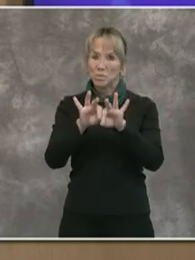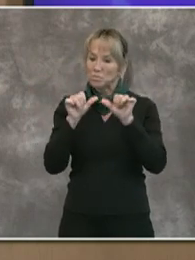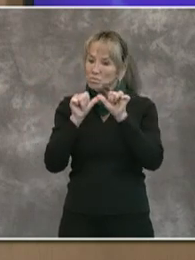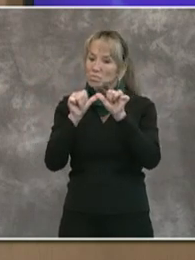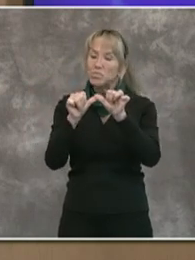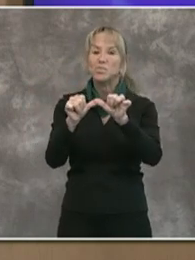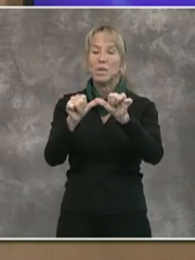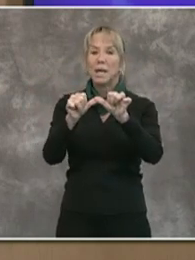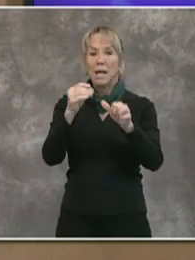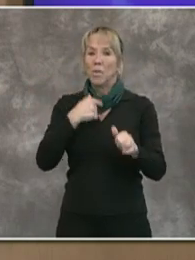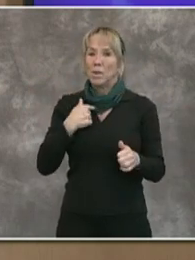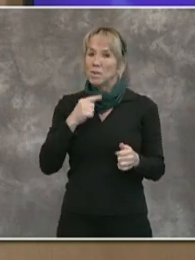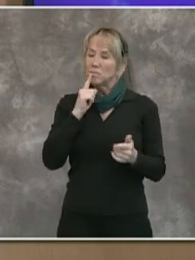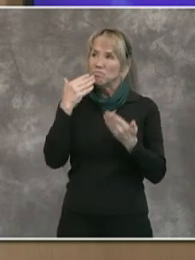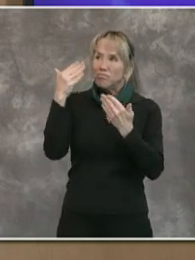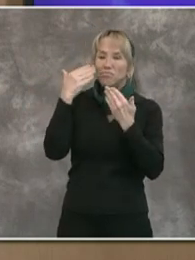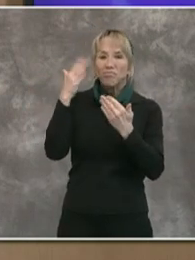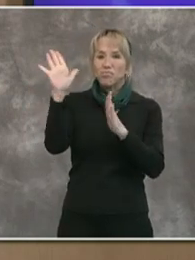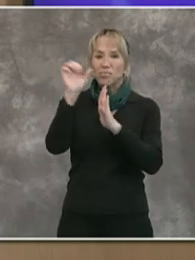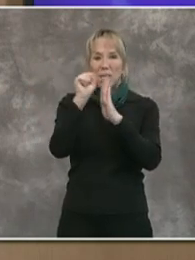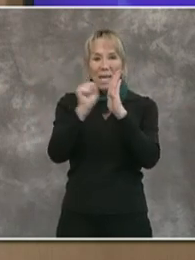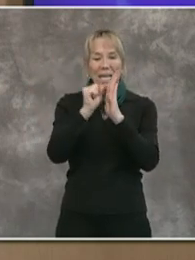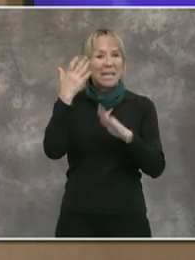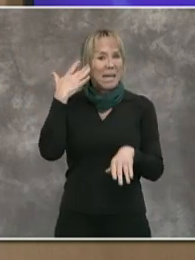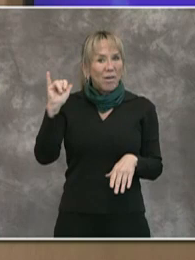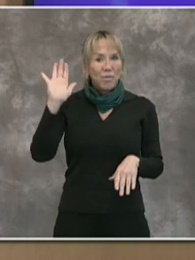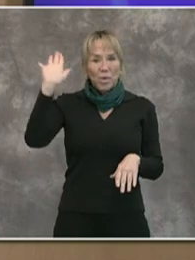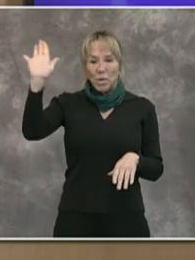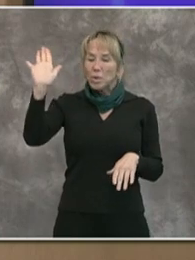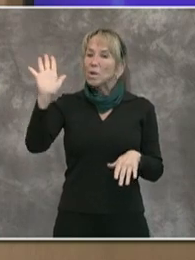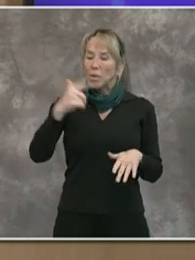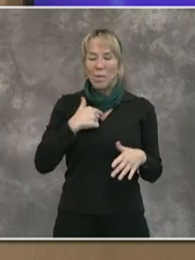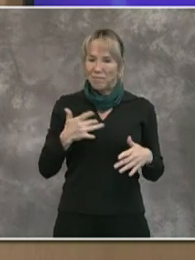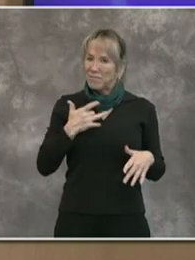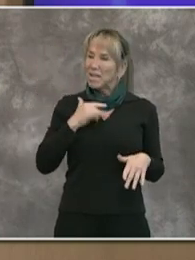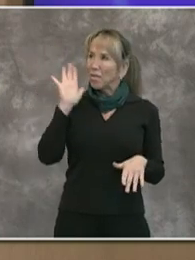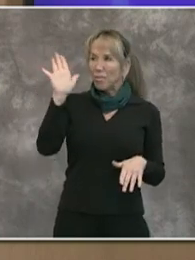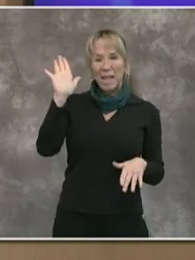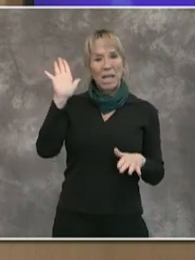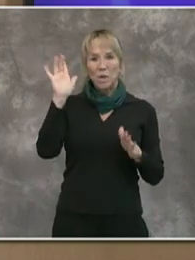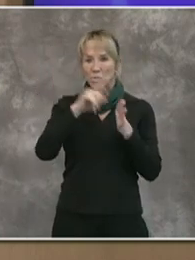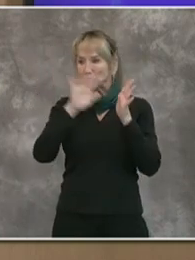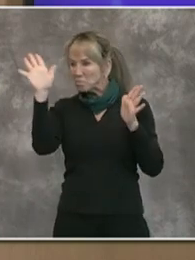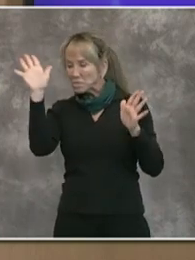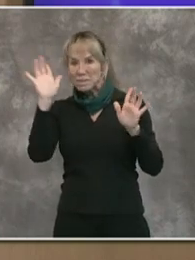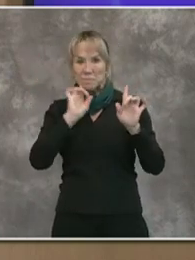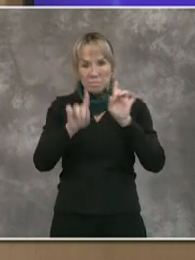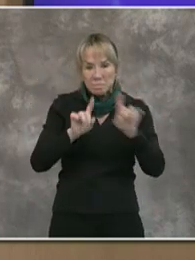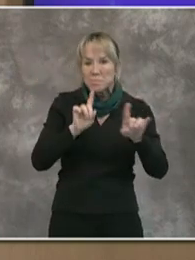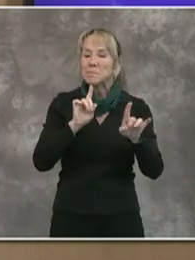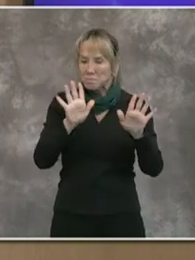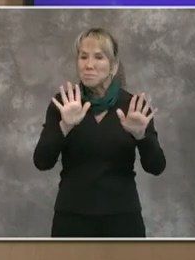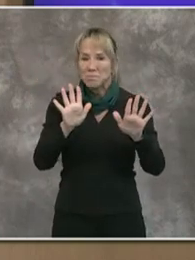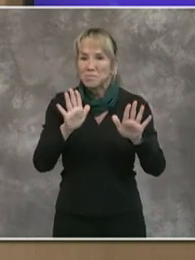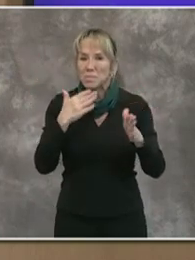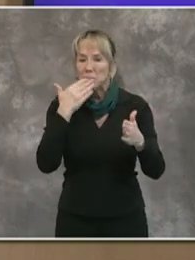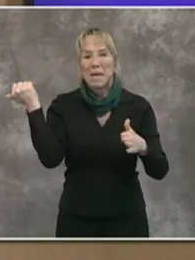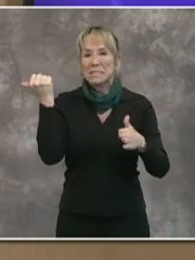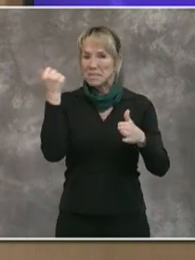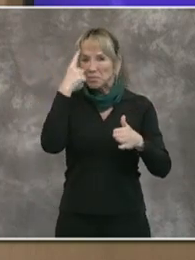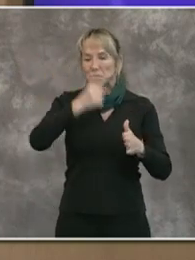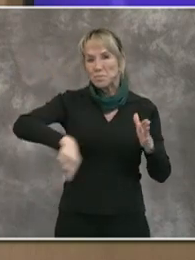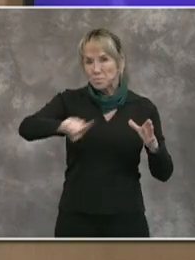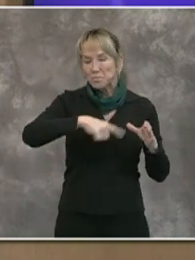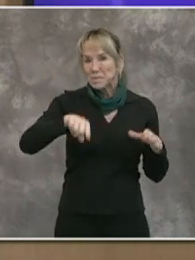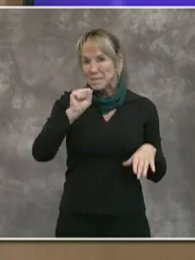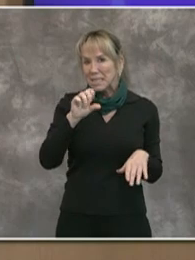of California and believe their approach and their framework is wise and prudent. Just as states will work together, the cities and counties in